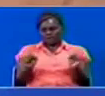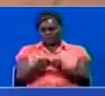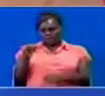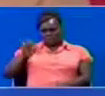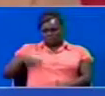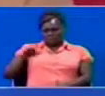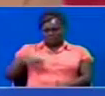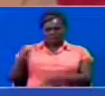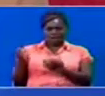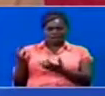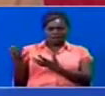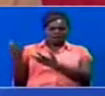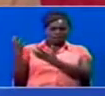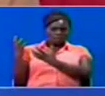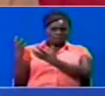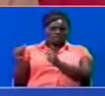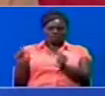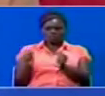mama amebeba mtoto na mtungi.